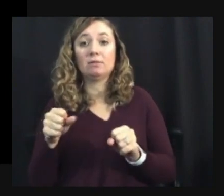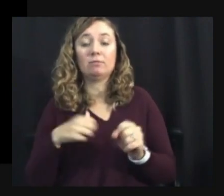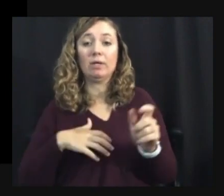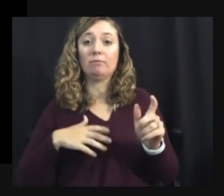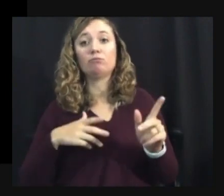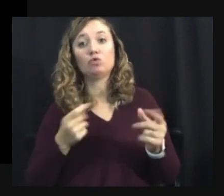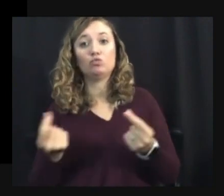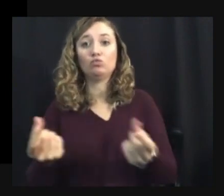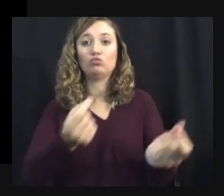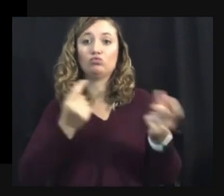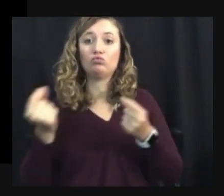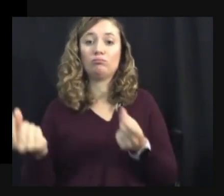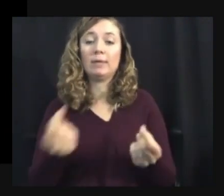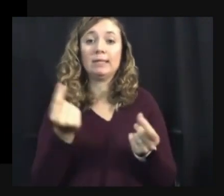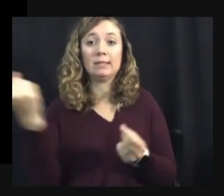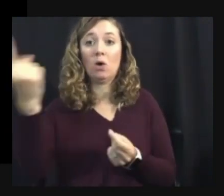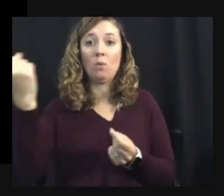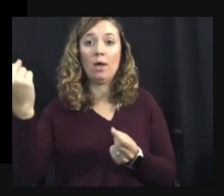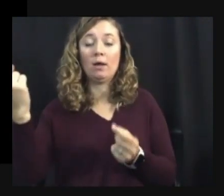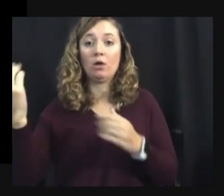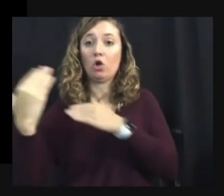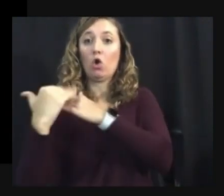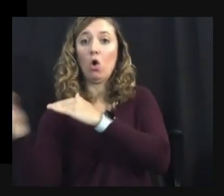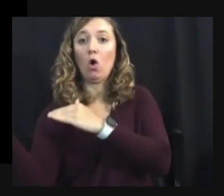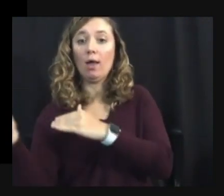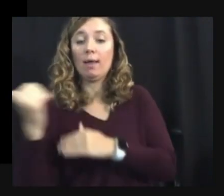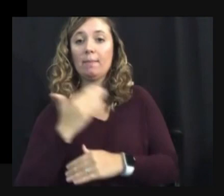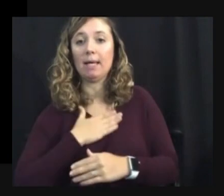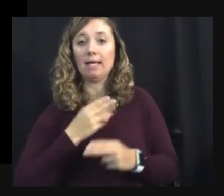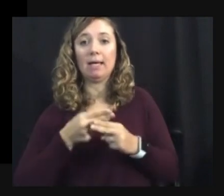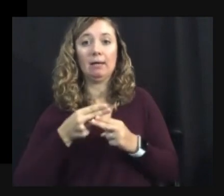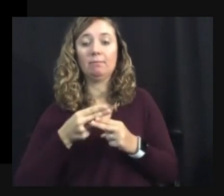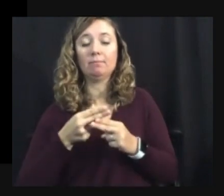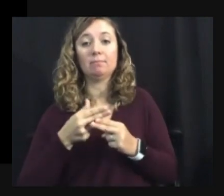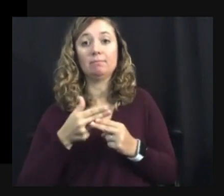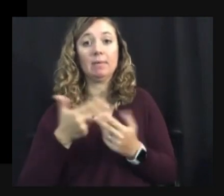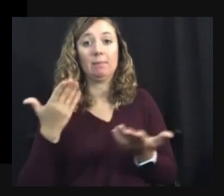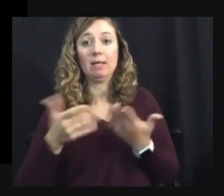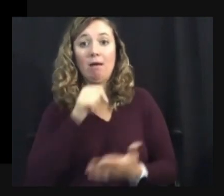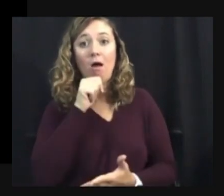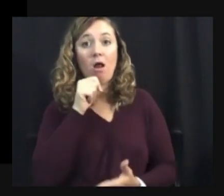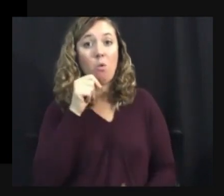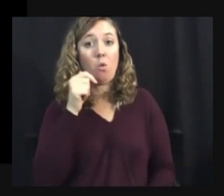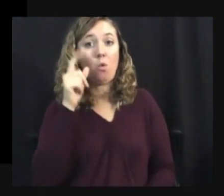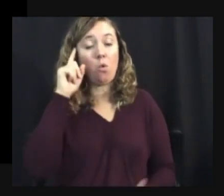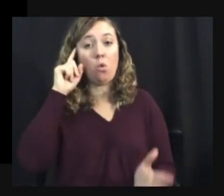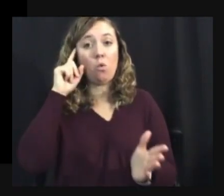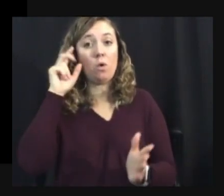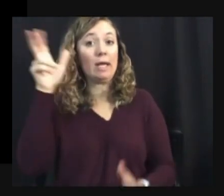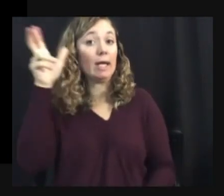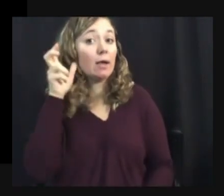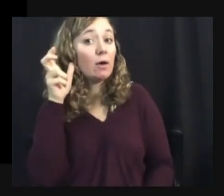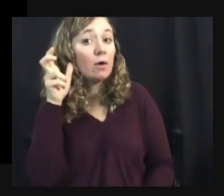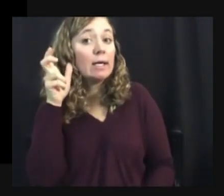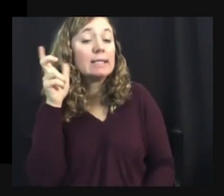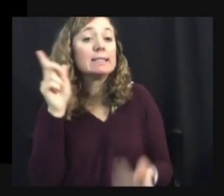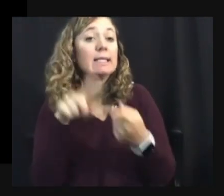and someone calls me my name, I wouldn't even notice it until